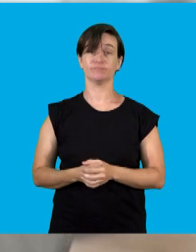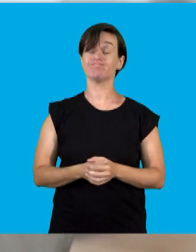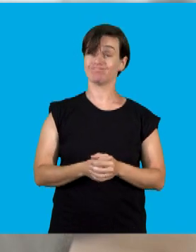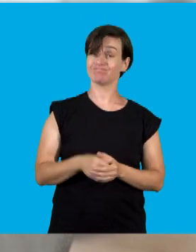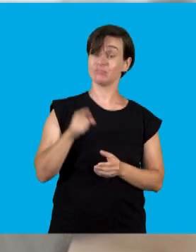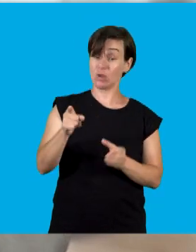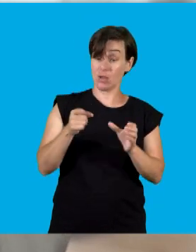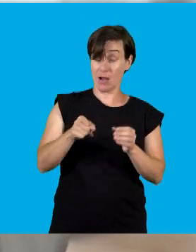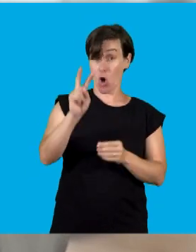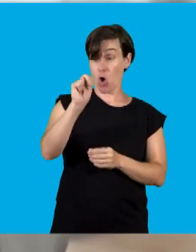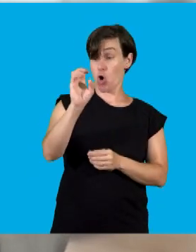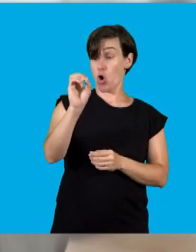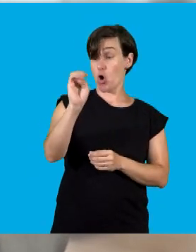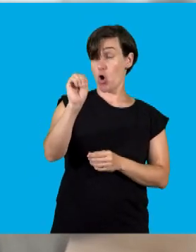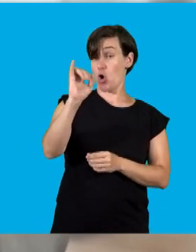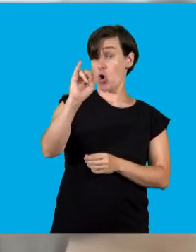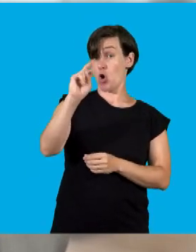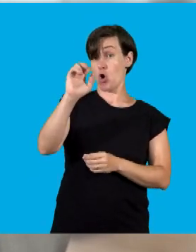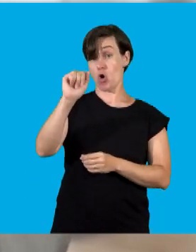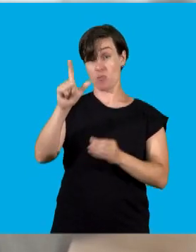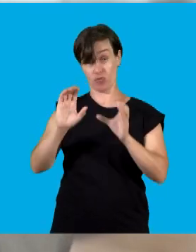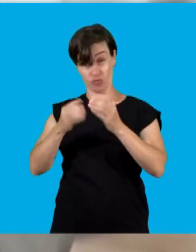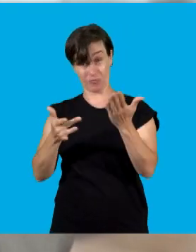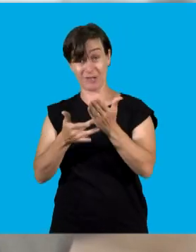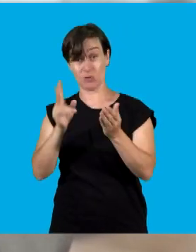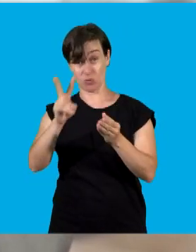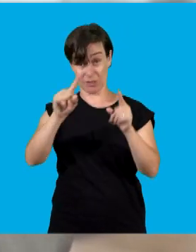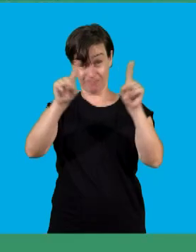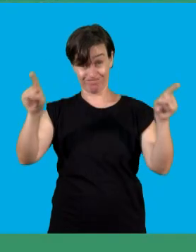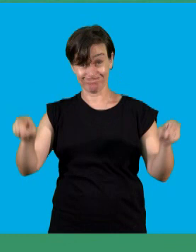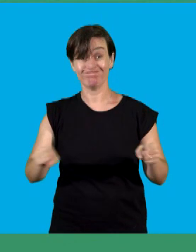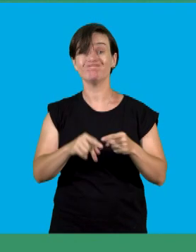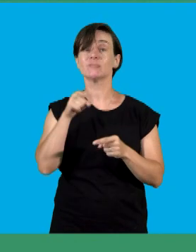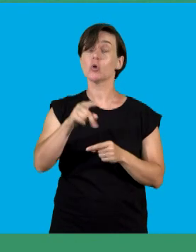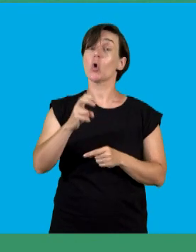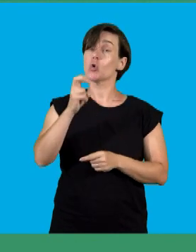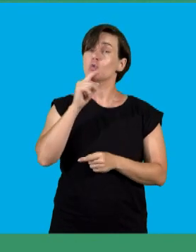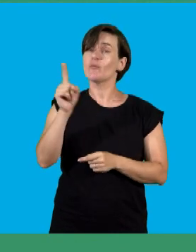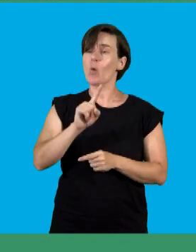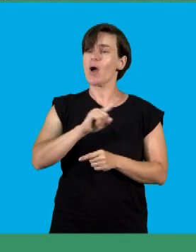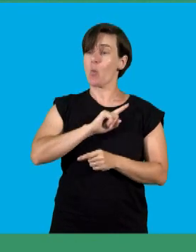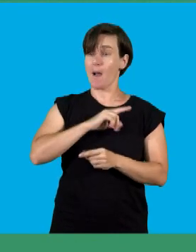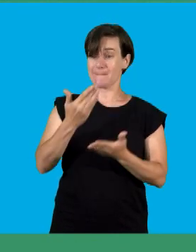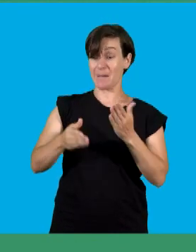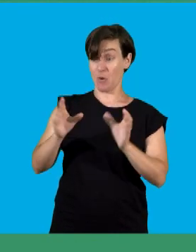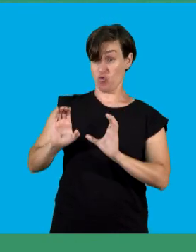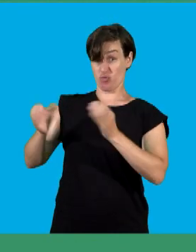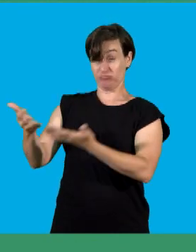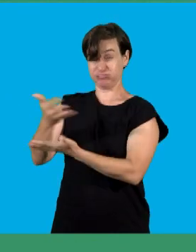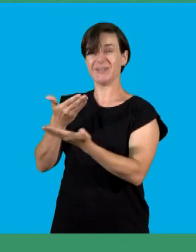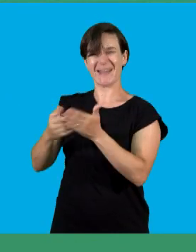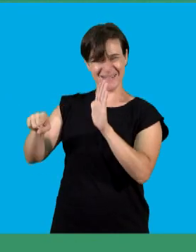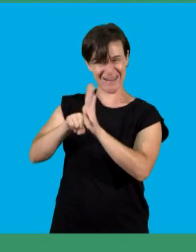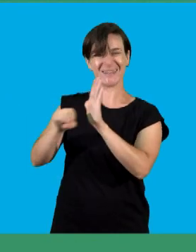say that nominal group technique, I'm going to take you back on this slide. Nominal group technique is used to avoid the disadvantages of